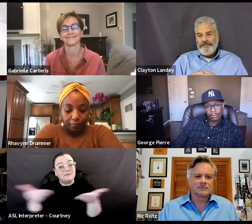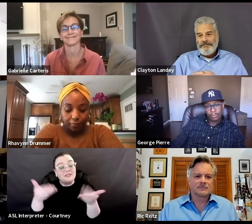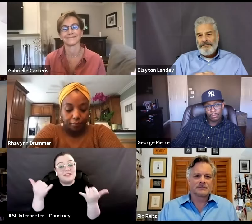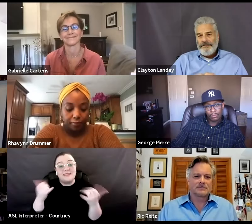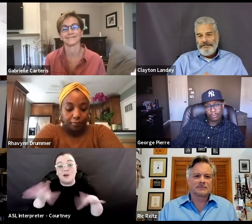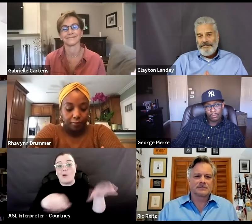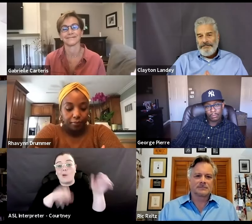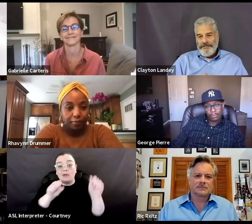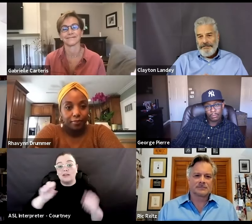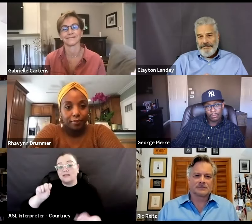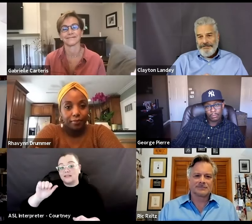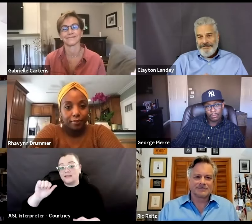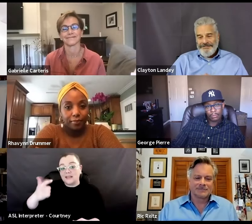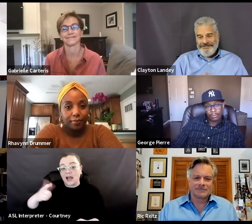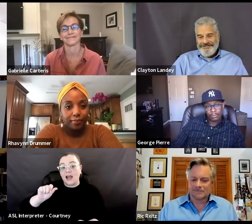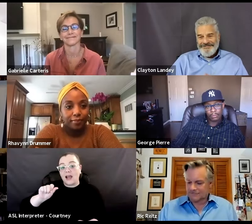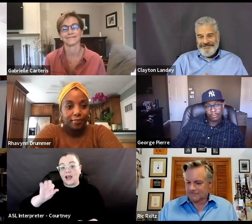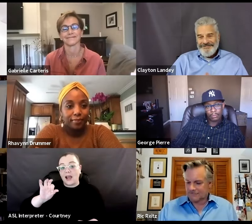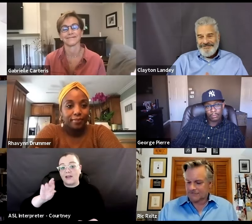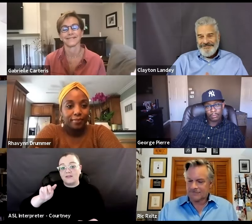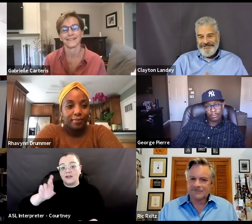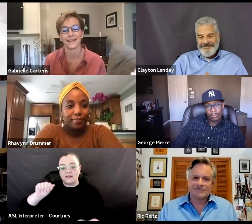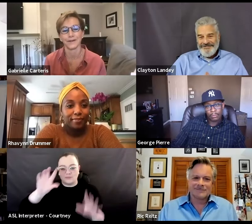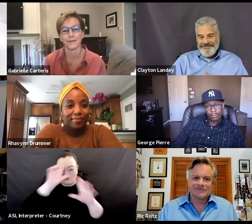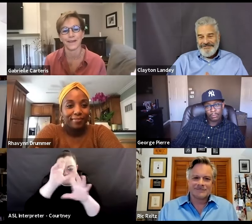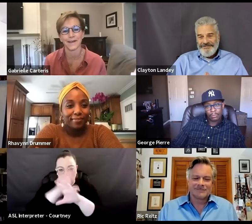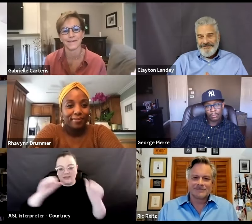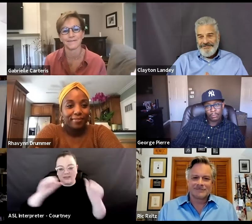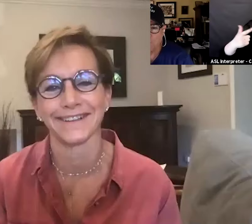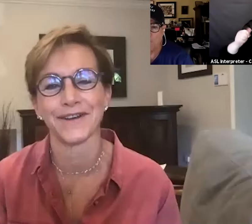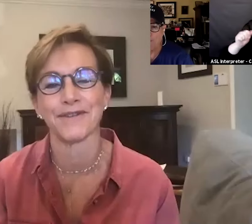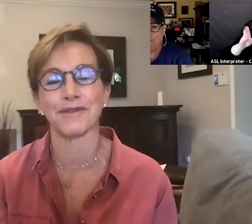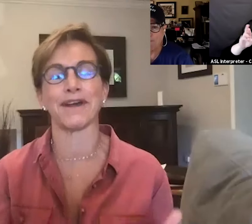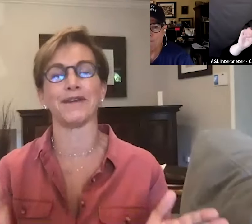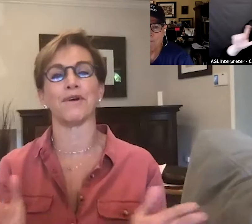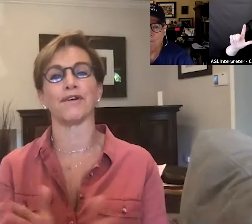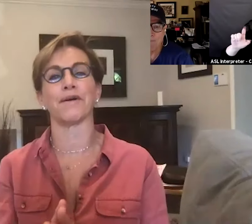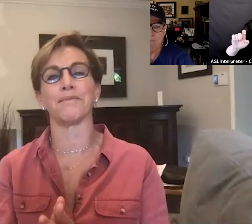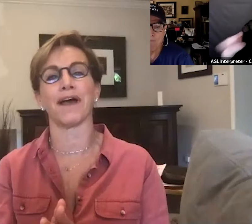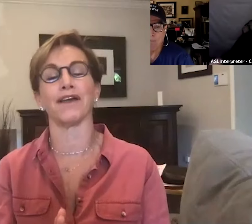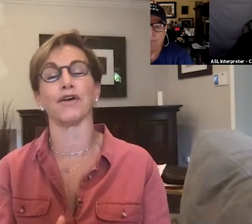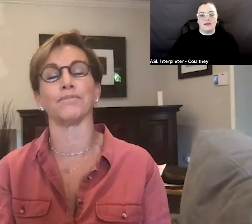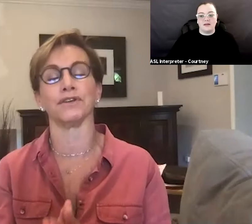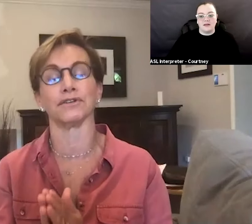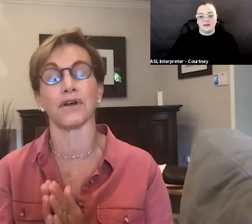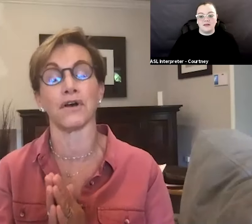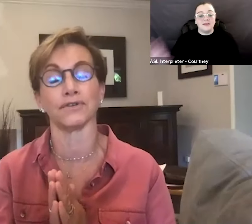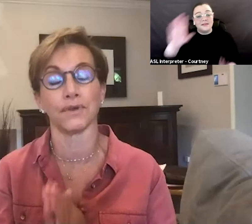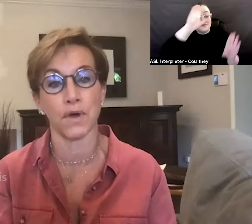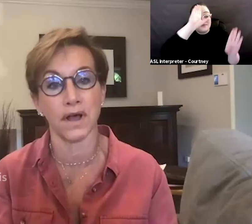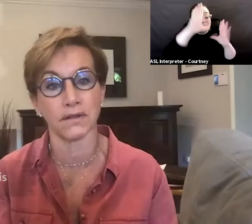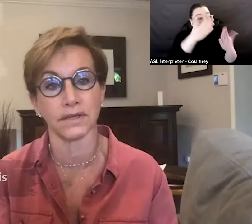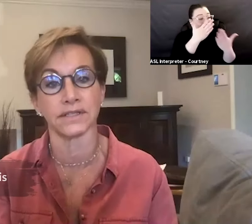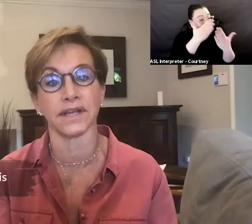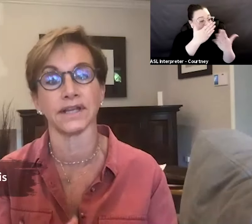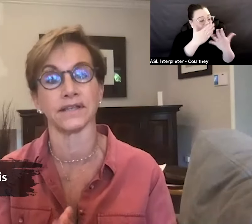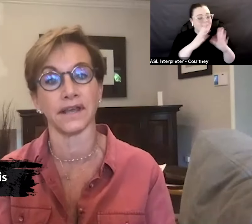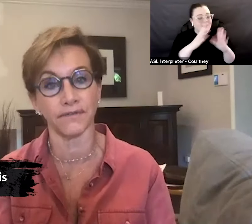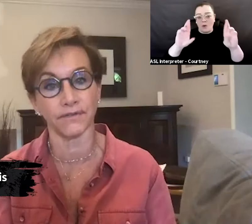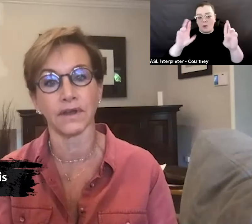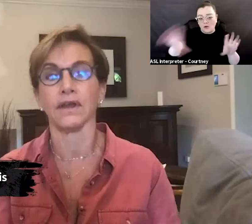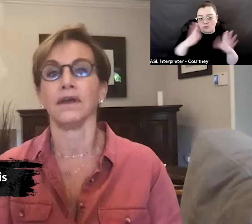host, SAG-AFTRA President, Gabrielle Carteris. Thank you, Pam. Hello, everybody. Welcome. I hope that you're all doing well and